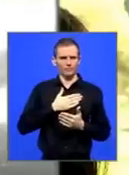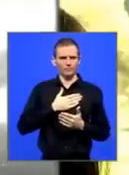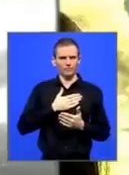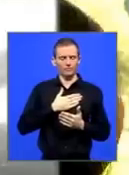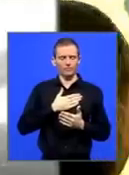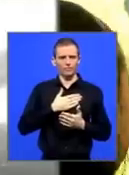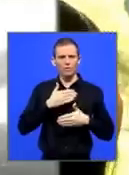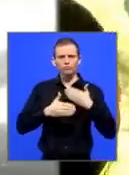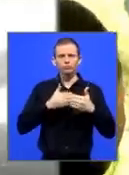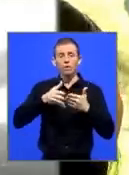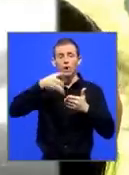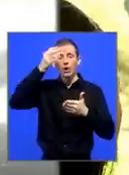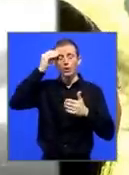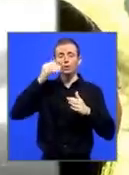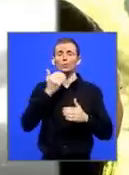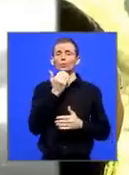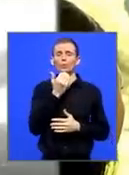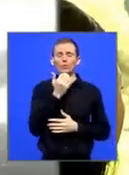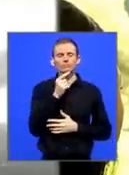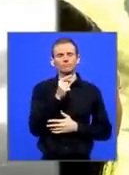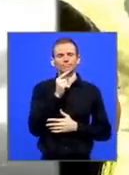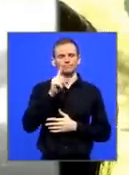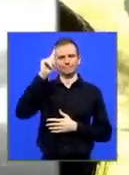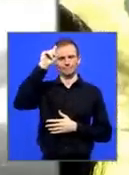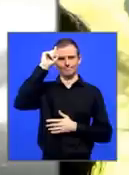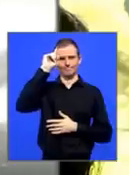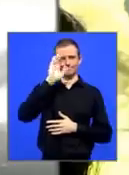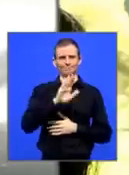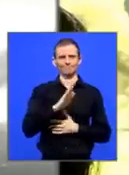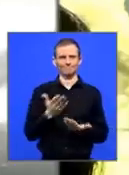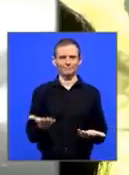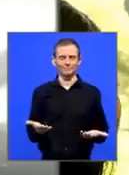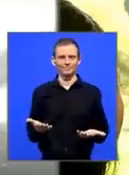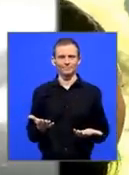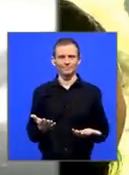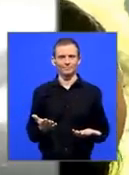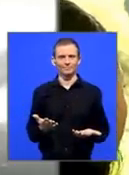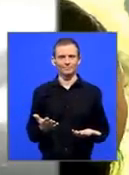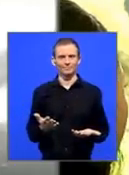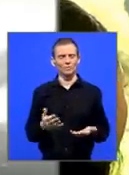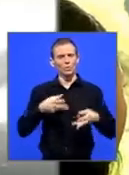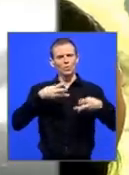owe to Nelson Mandela all of this human spirit, all of this